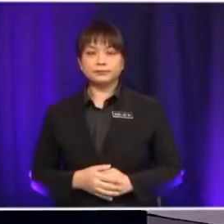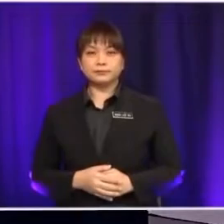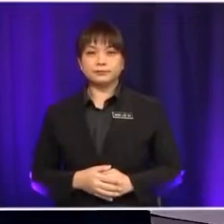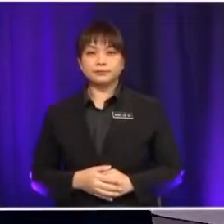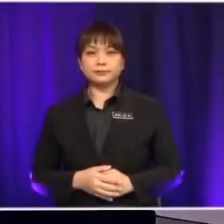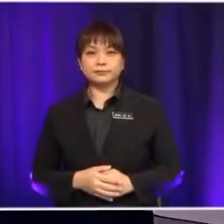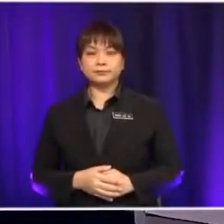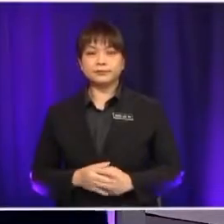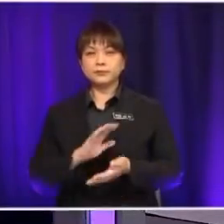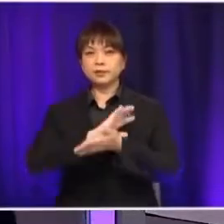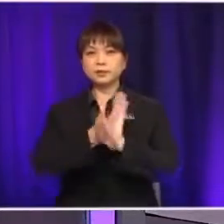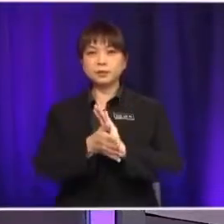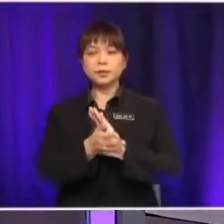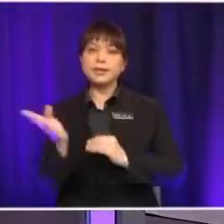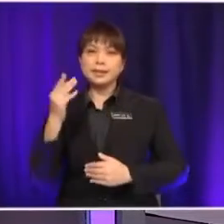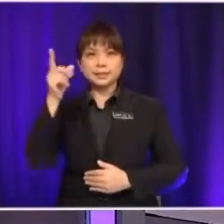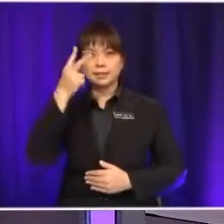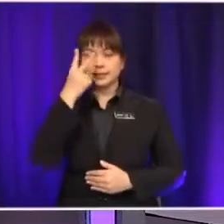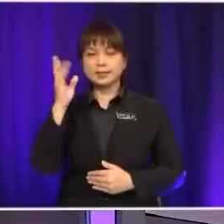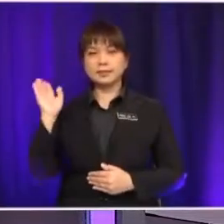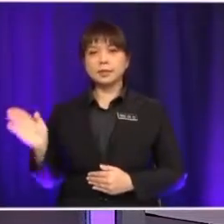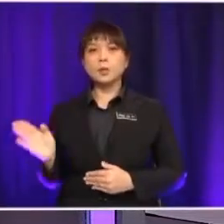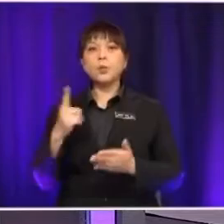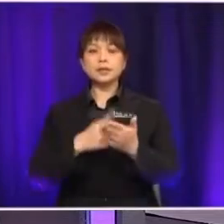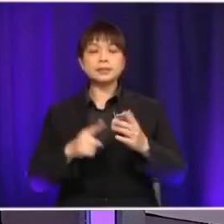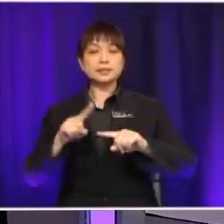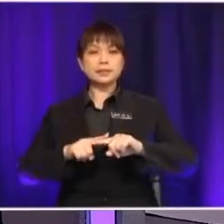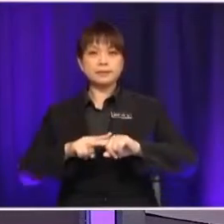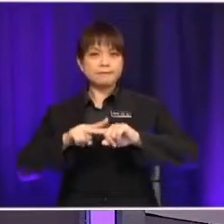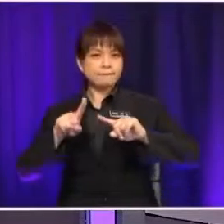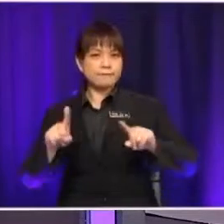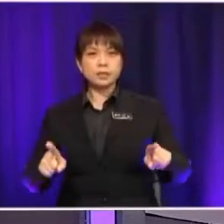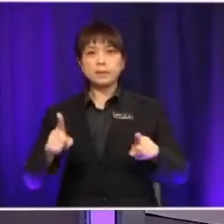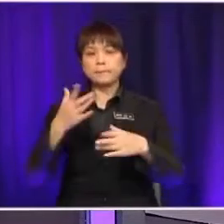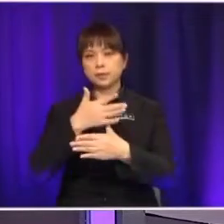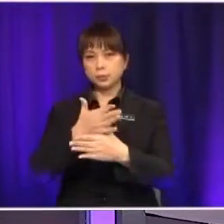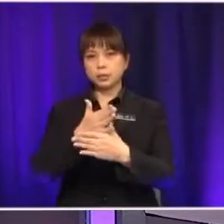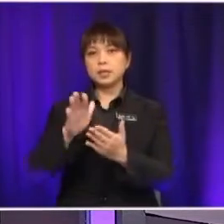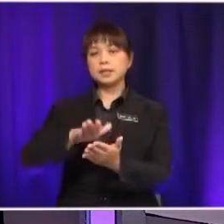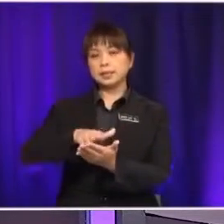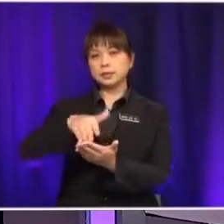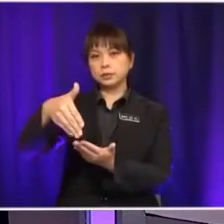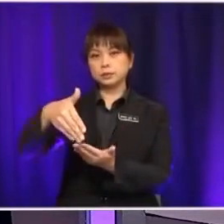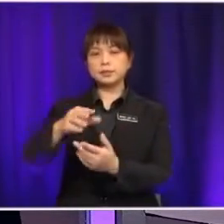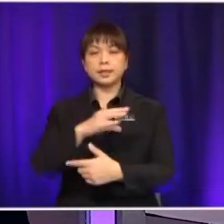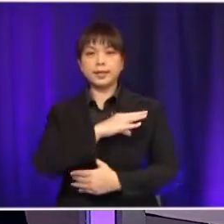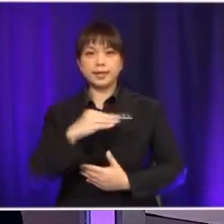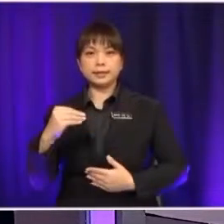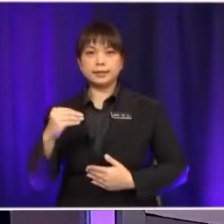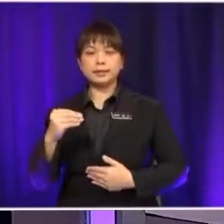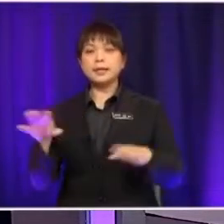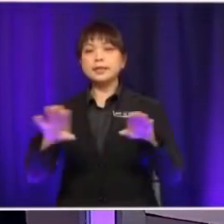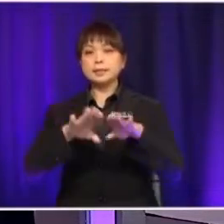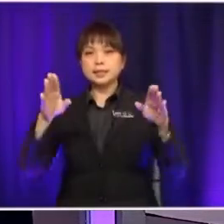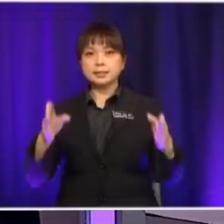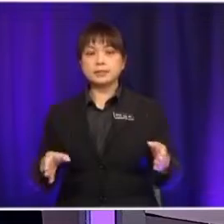Okay, so let's see. What is the difference between a laptop and a desktop computer? Okay, so today we basically going